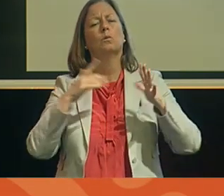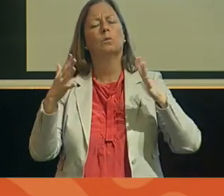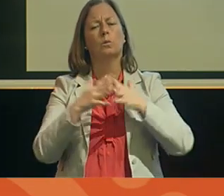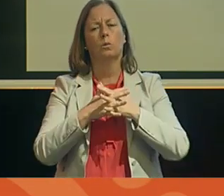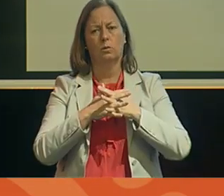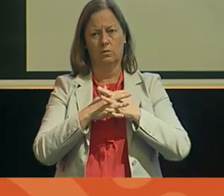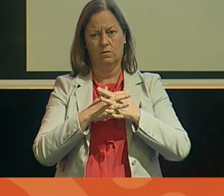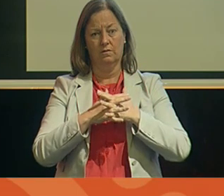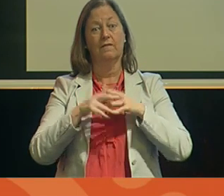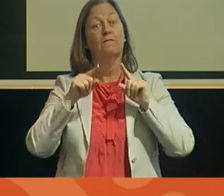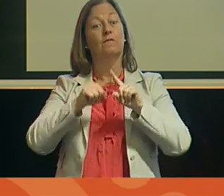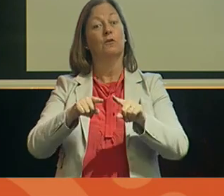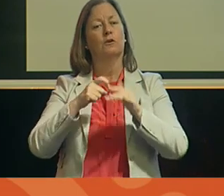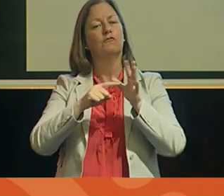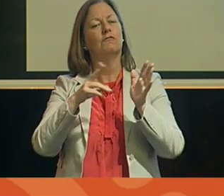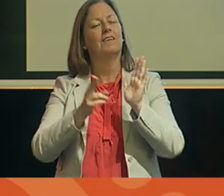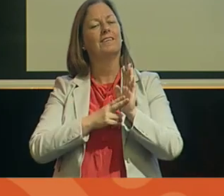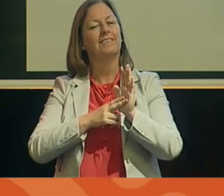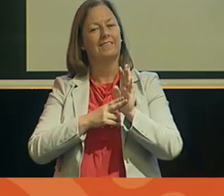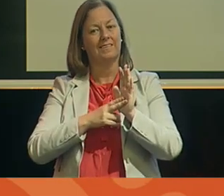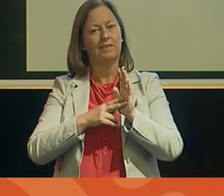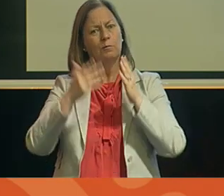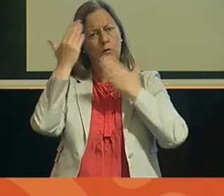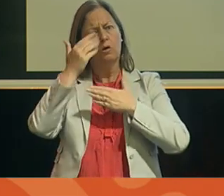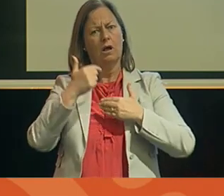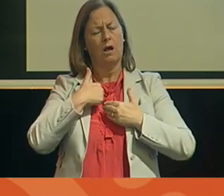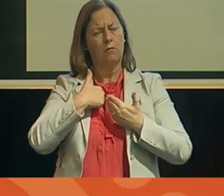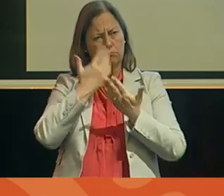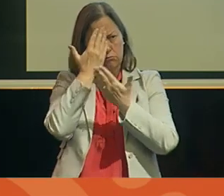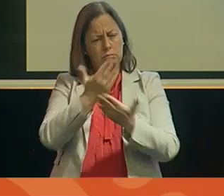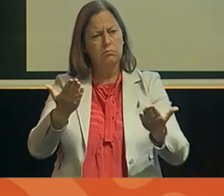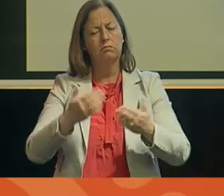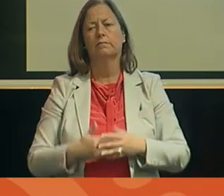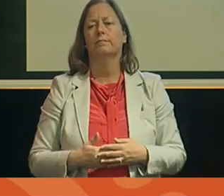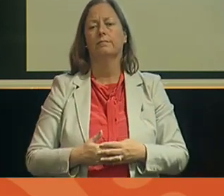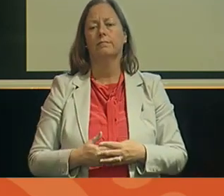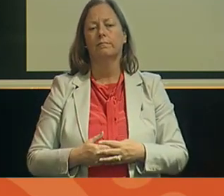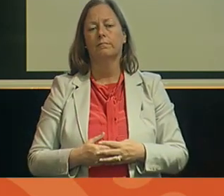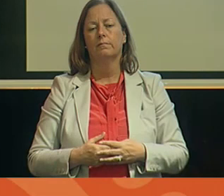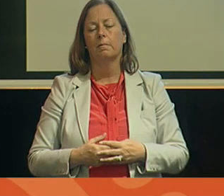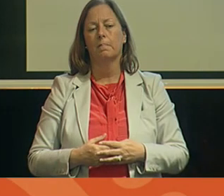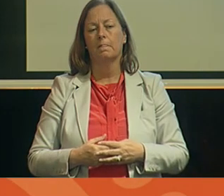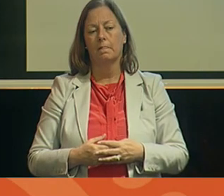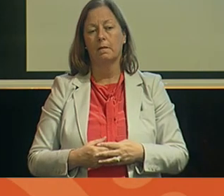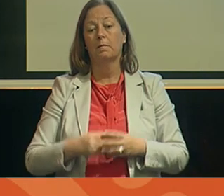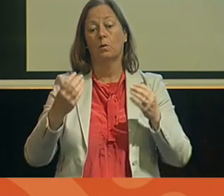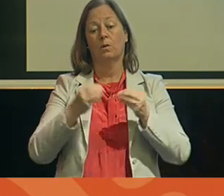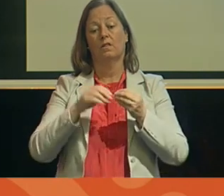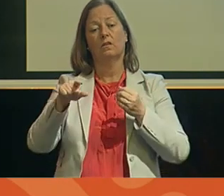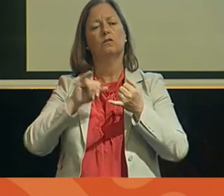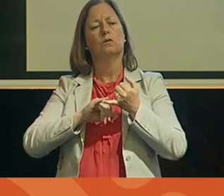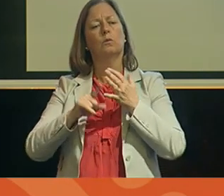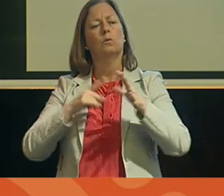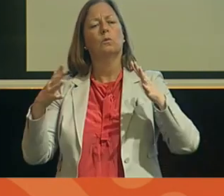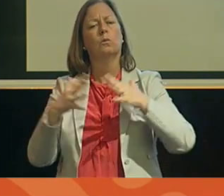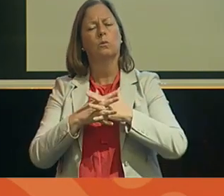the Quran. As a Muslim, I respect the Quran itself. But in the Sharia law, in